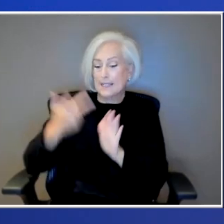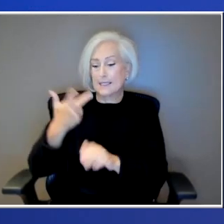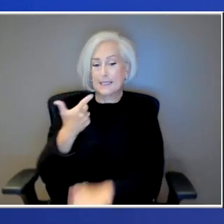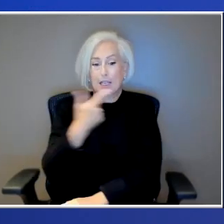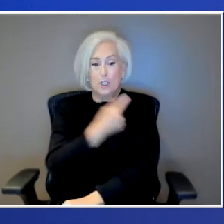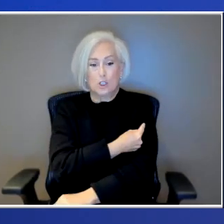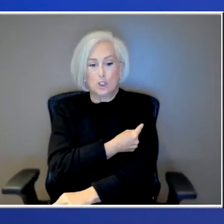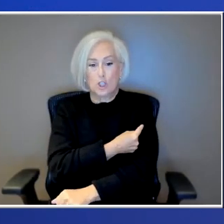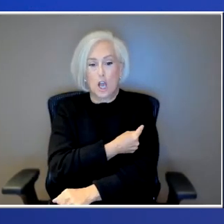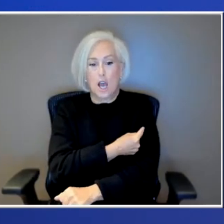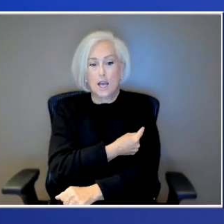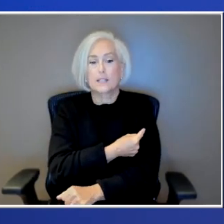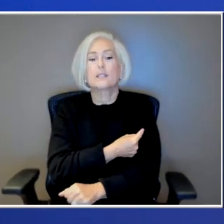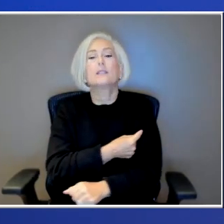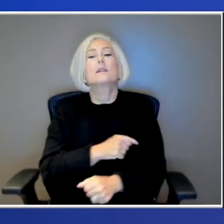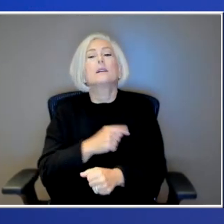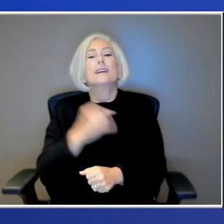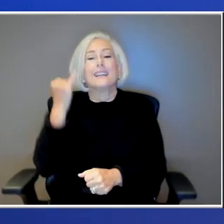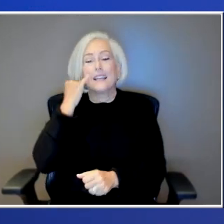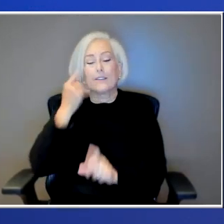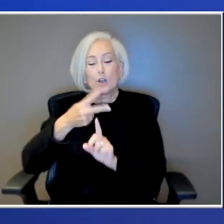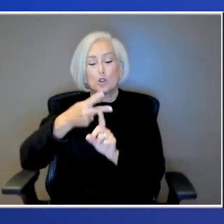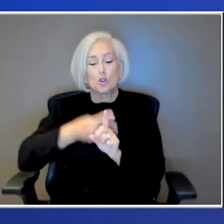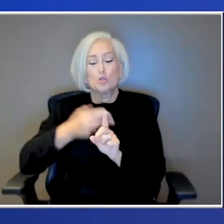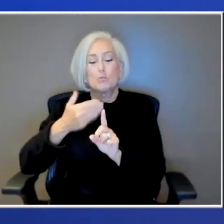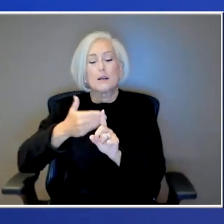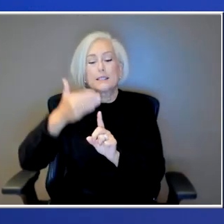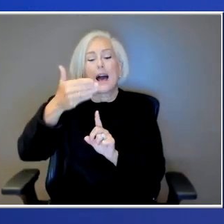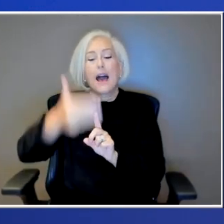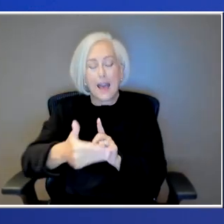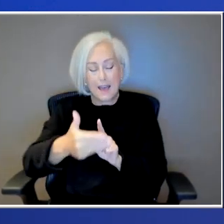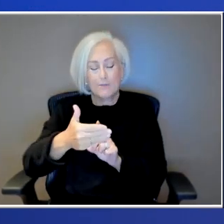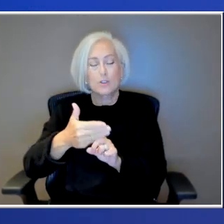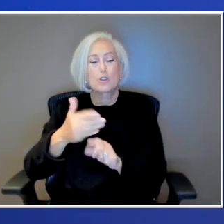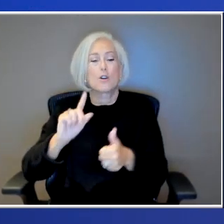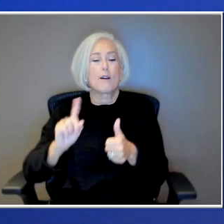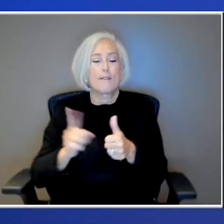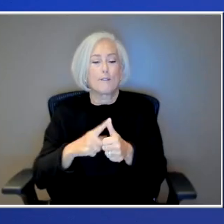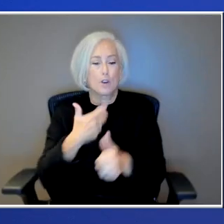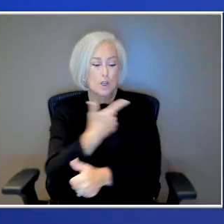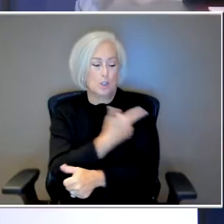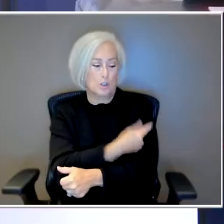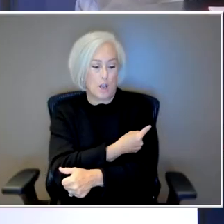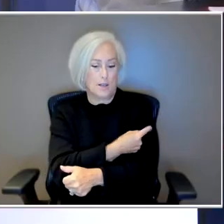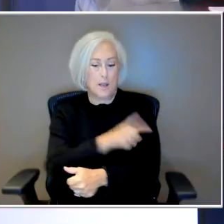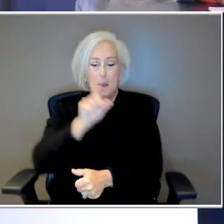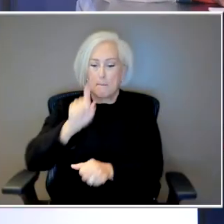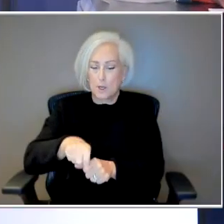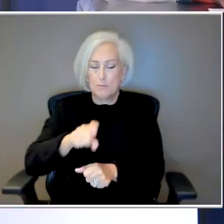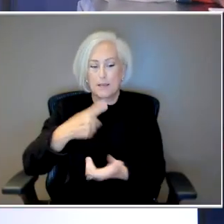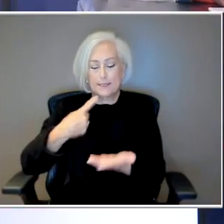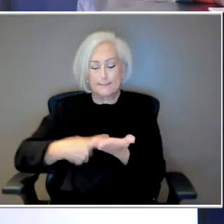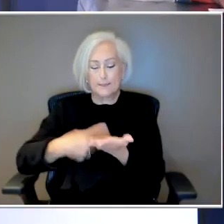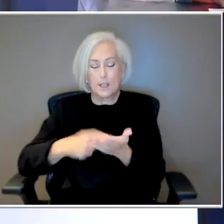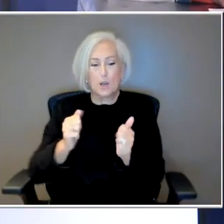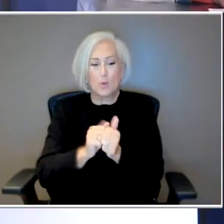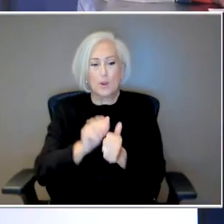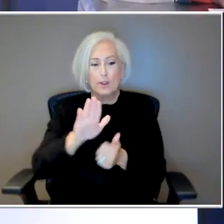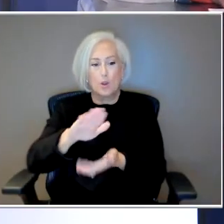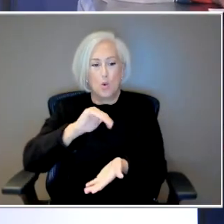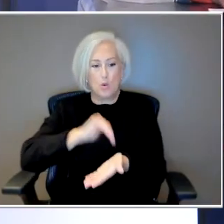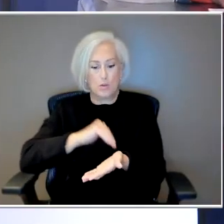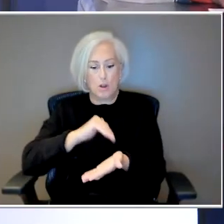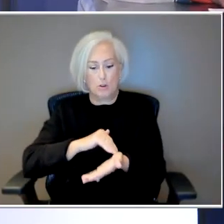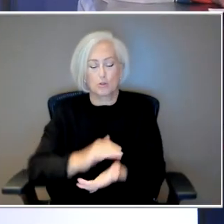months since your last dose, but they want you to discuss that with your medical team and your physician for that extra dosing. So Doc